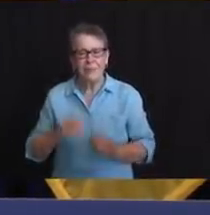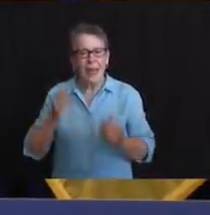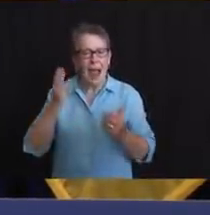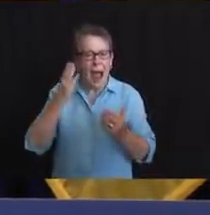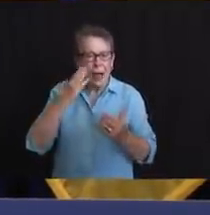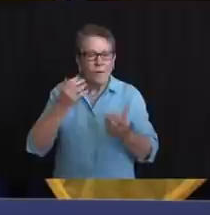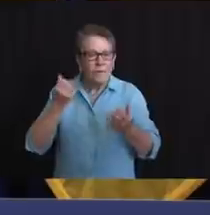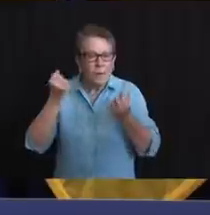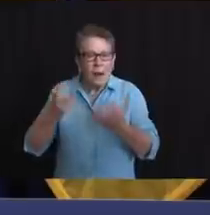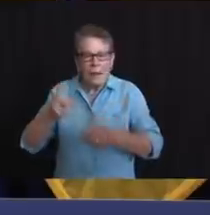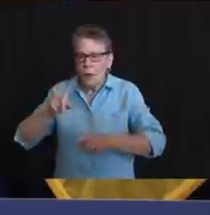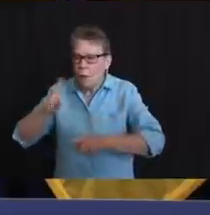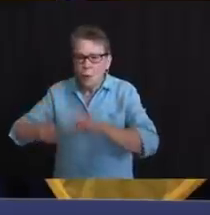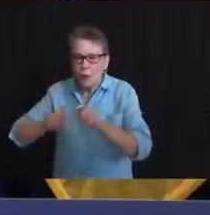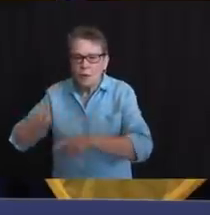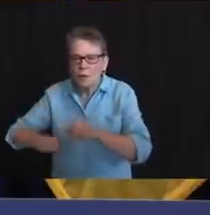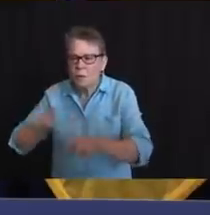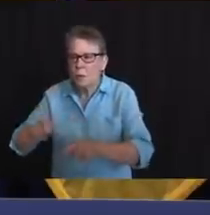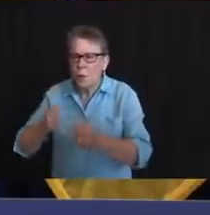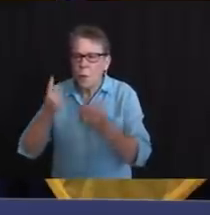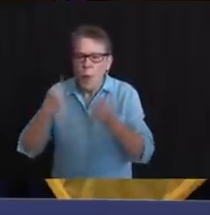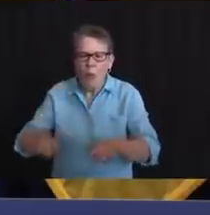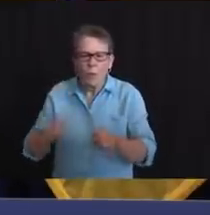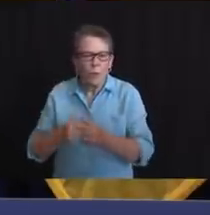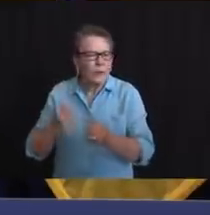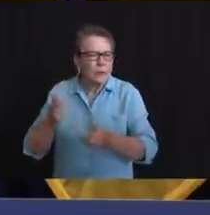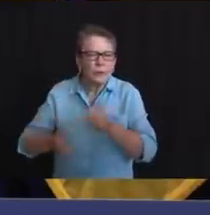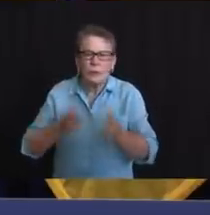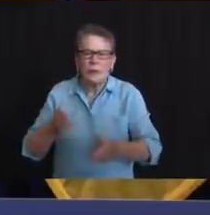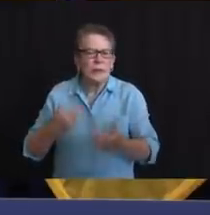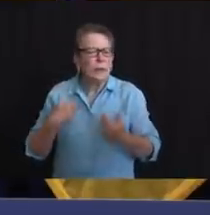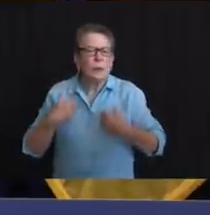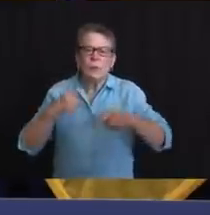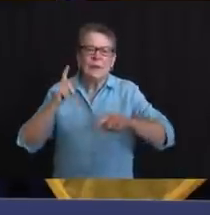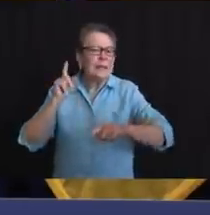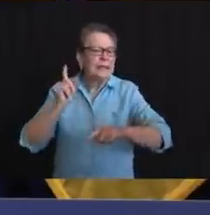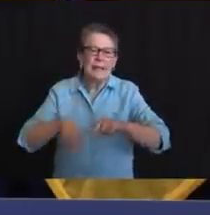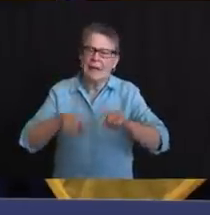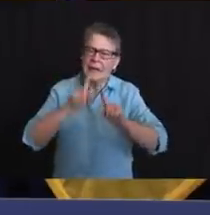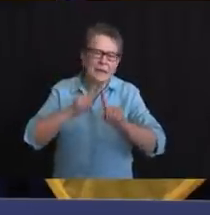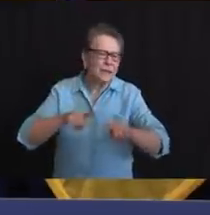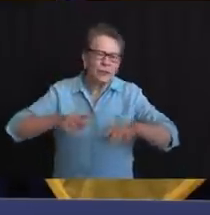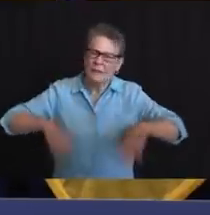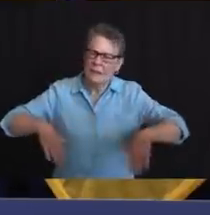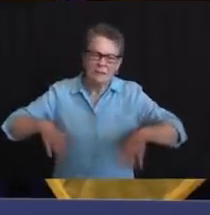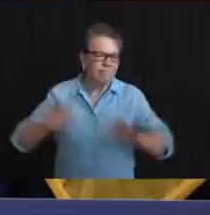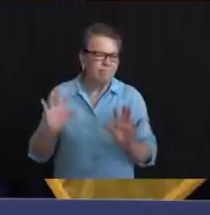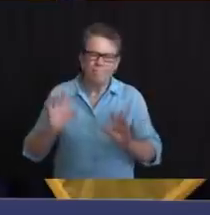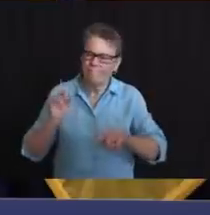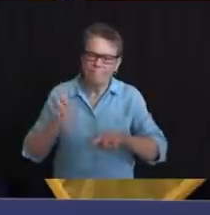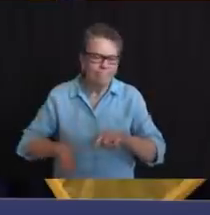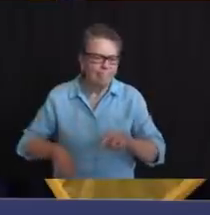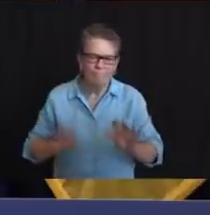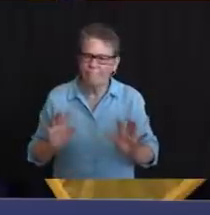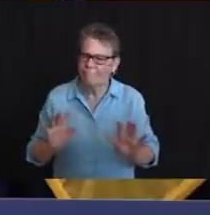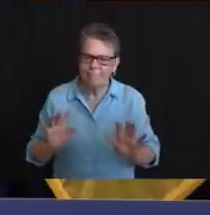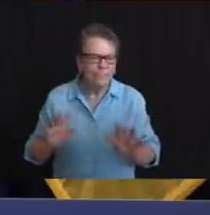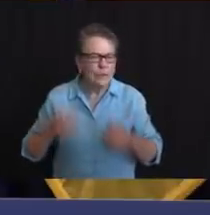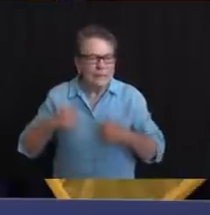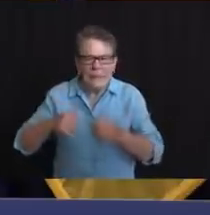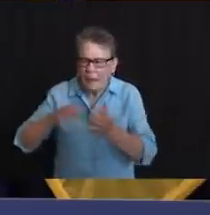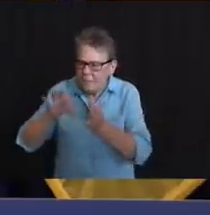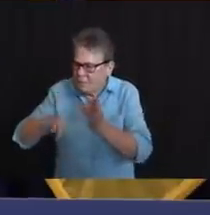Fairfield, because we're not able to really answer, because this is an investigation that's evolving pretty rapidly, and you